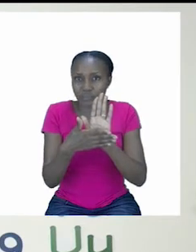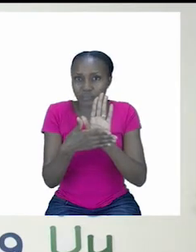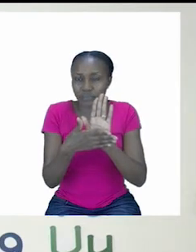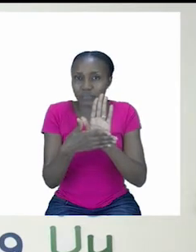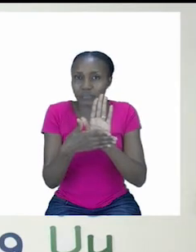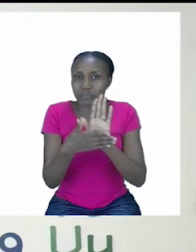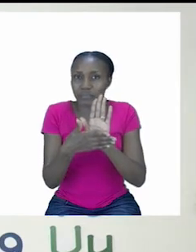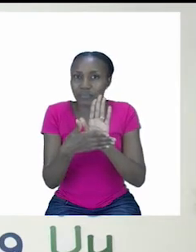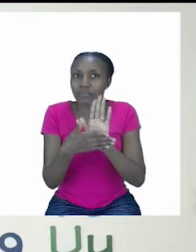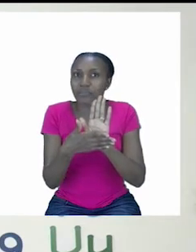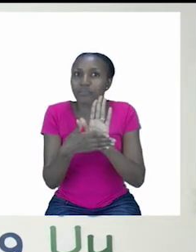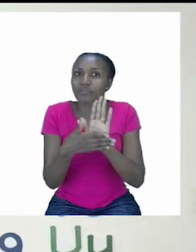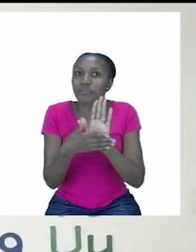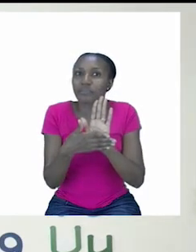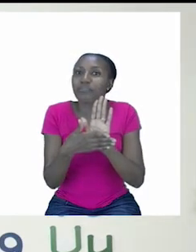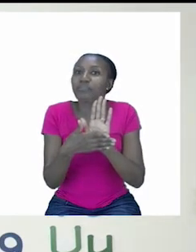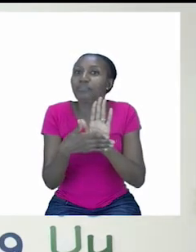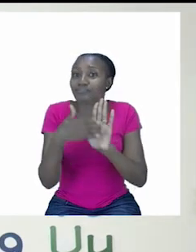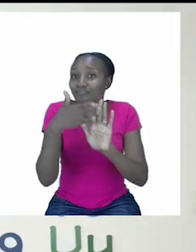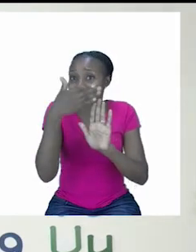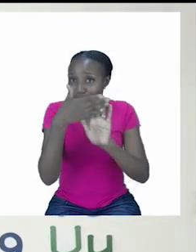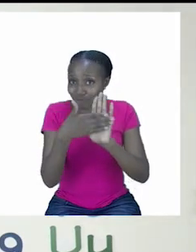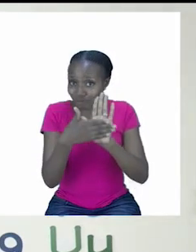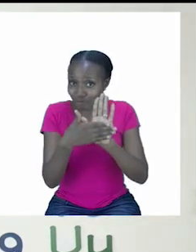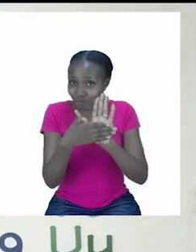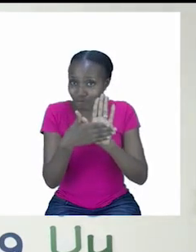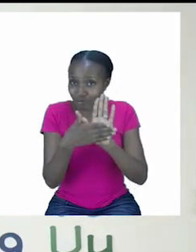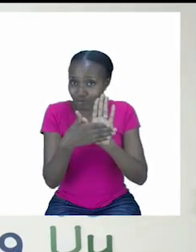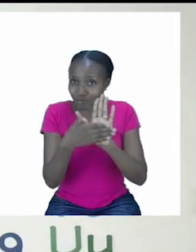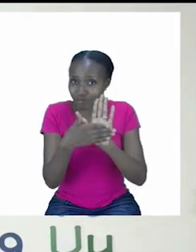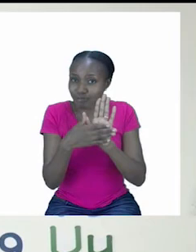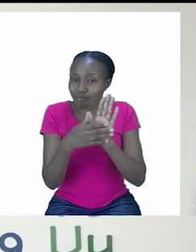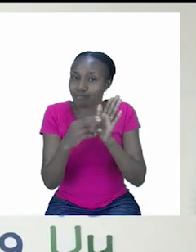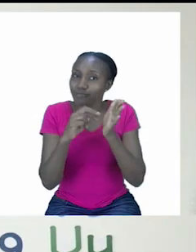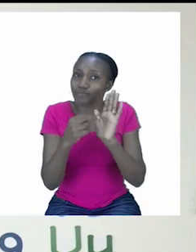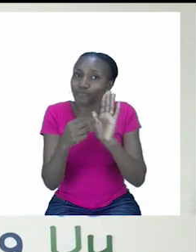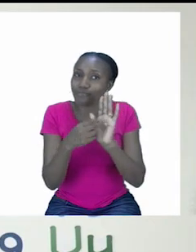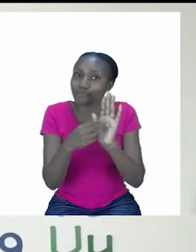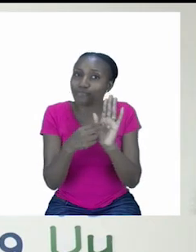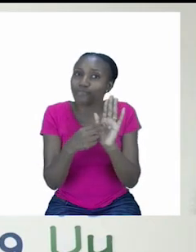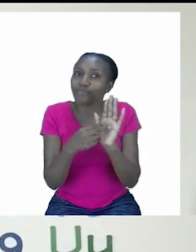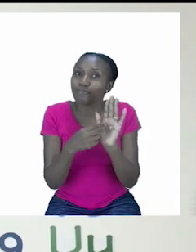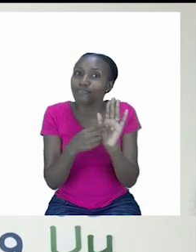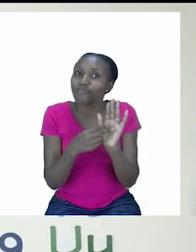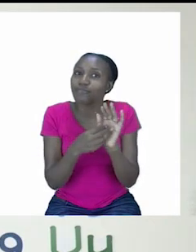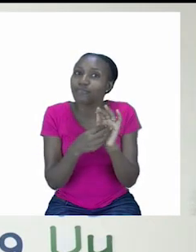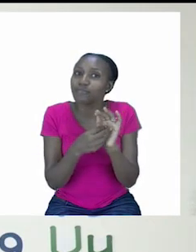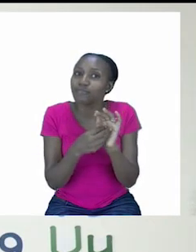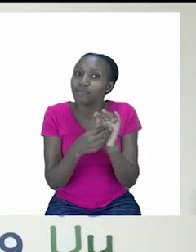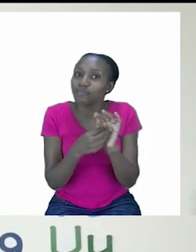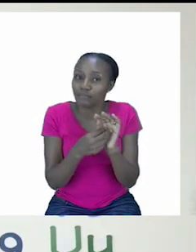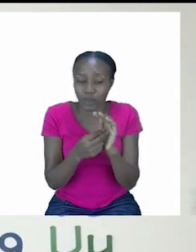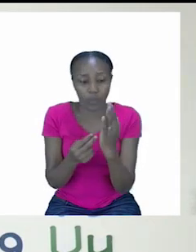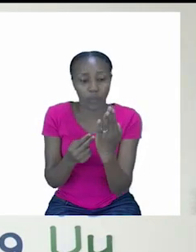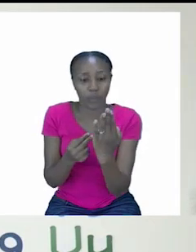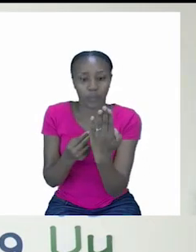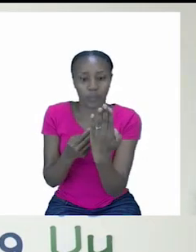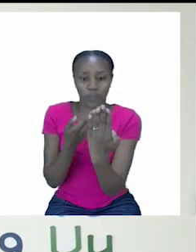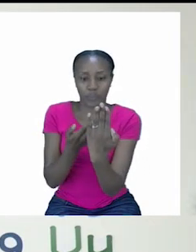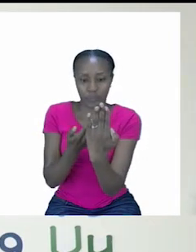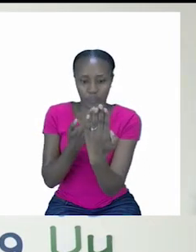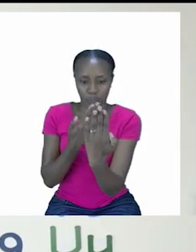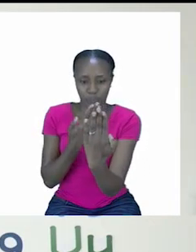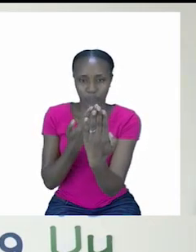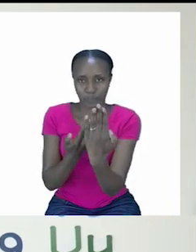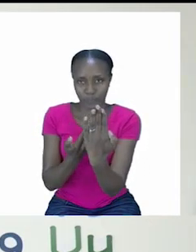the same as the front of my box. This means that it is the one that is facing us directly.